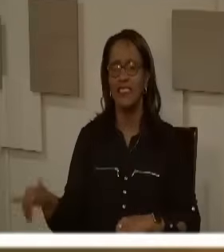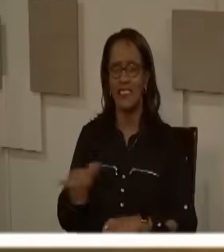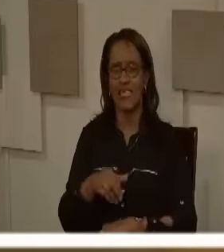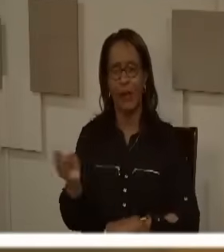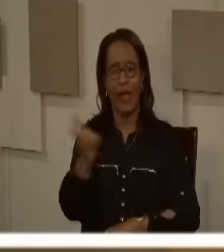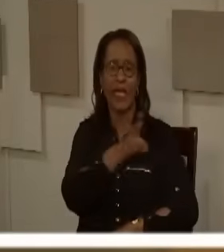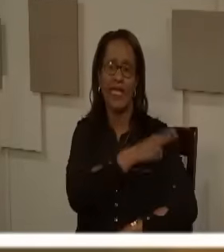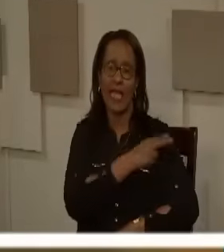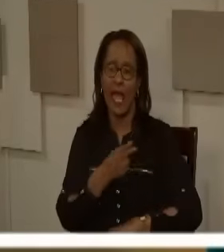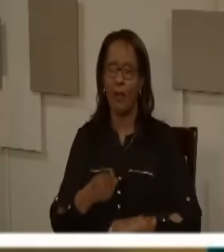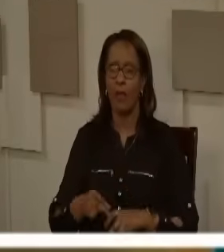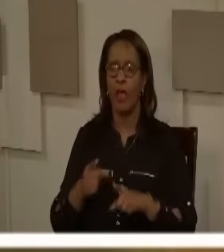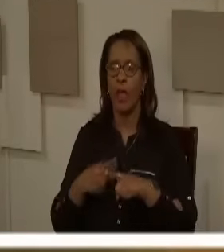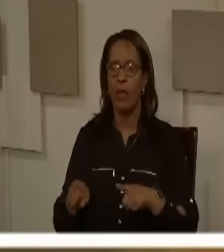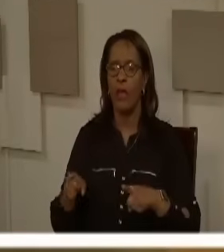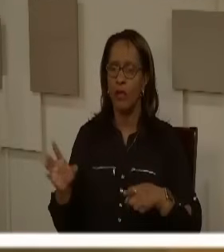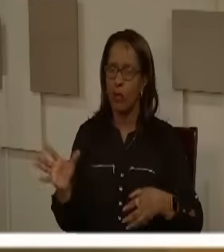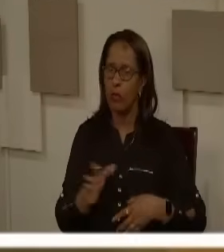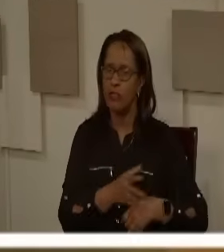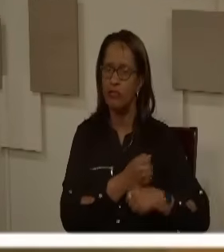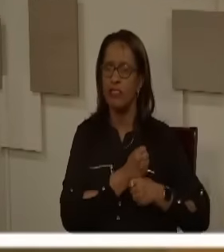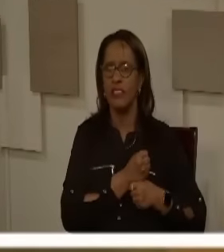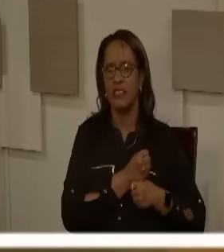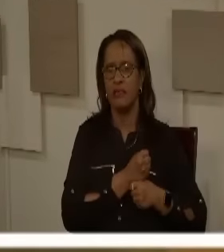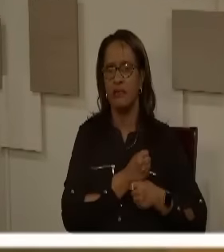And what they received was so different.